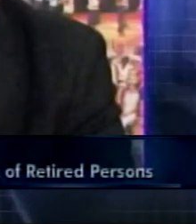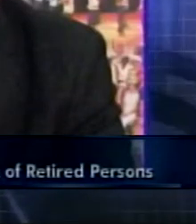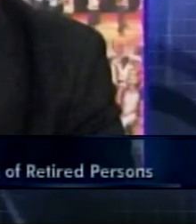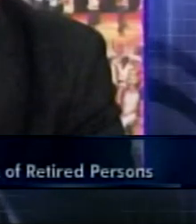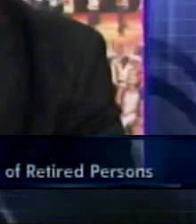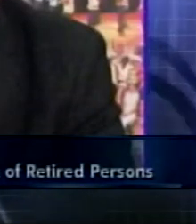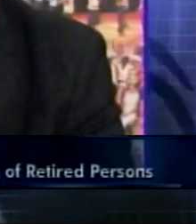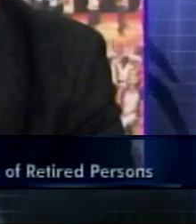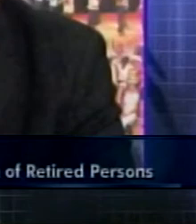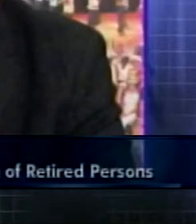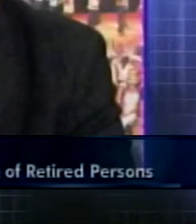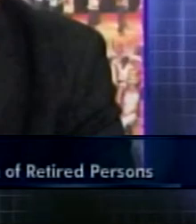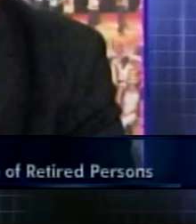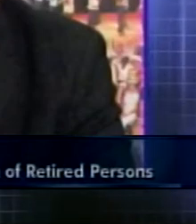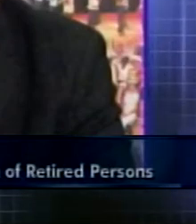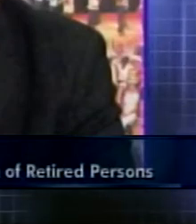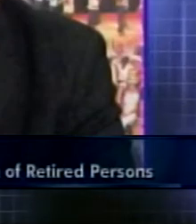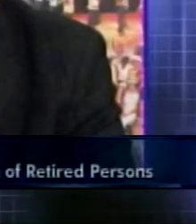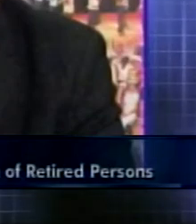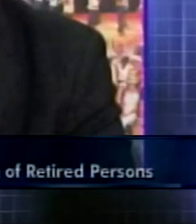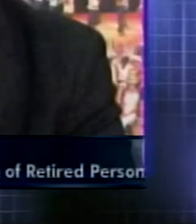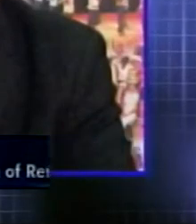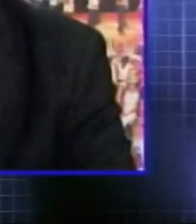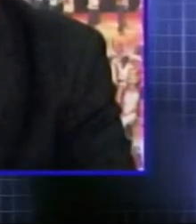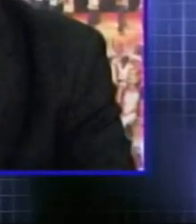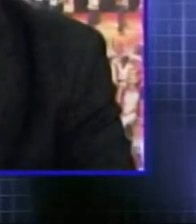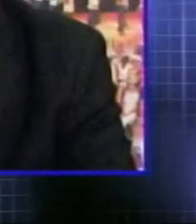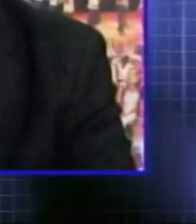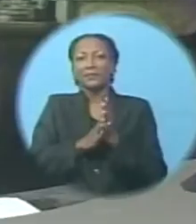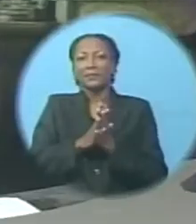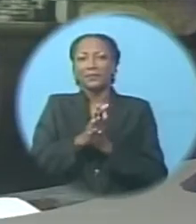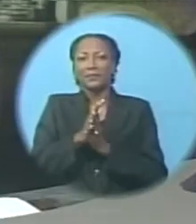and developing a new strategic plan for BARP.